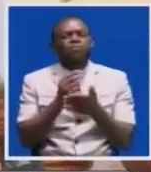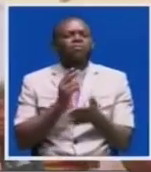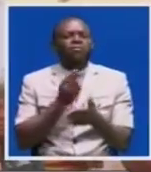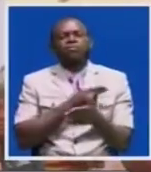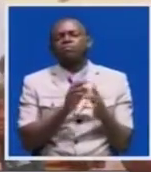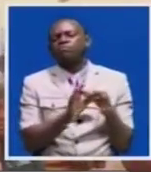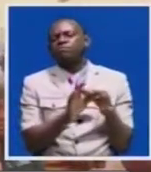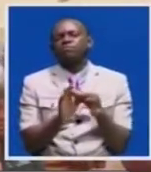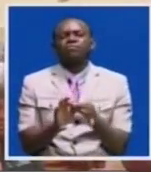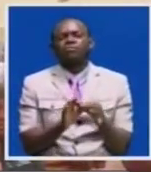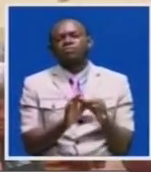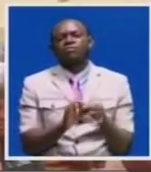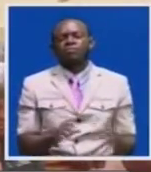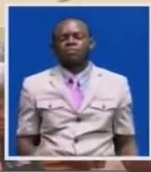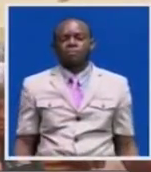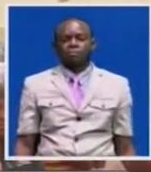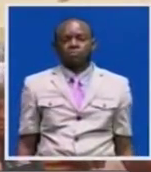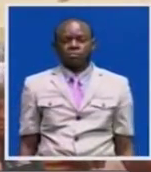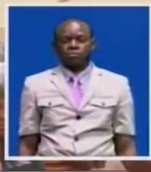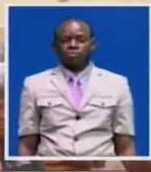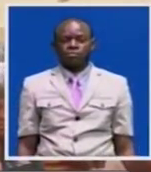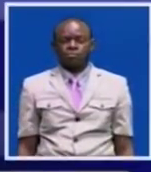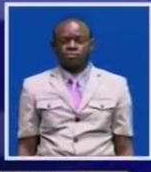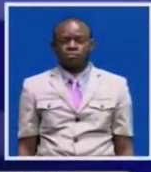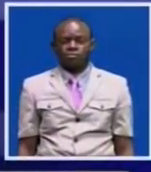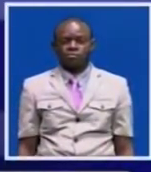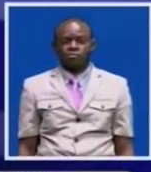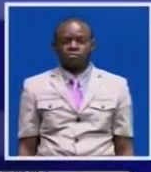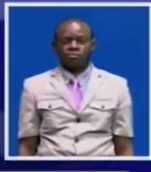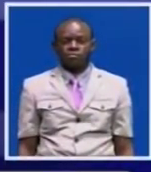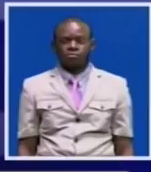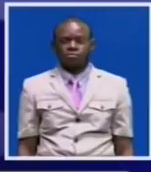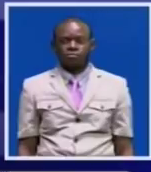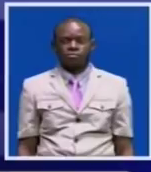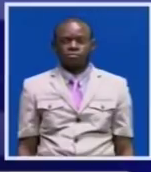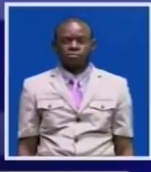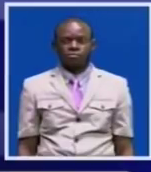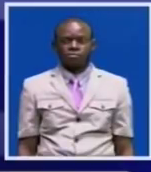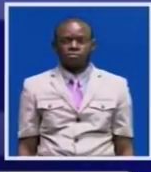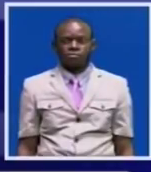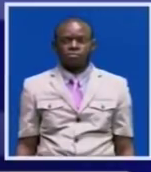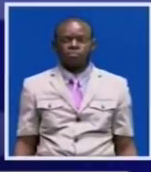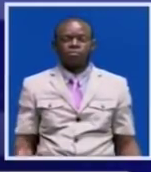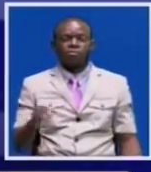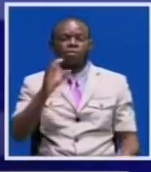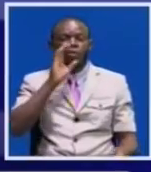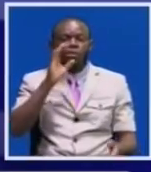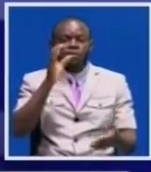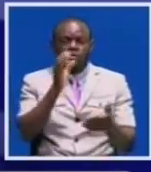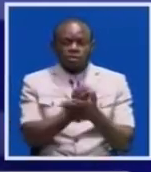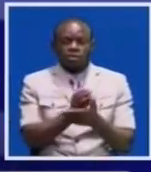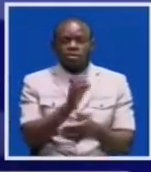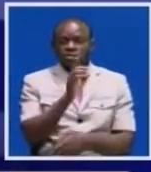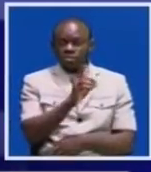continue to cherish. And Chilanga District Commissioner Edith Mwana